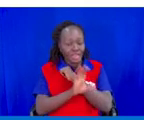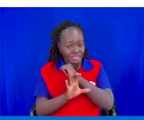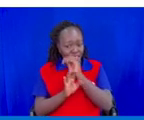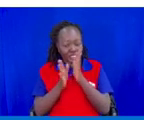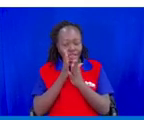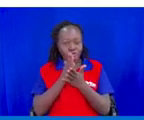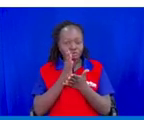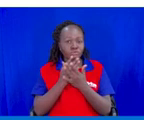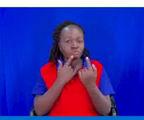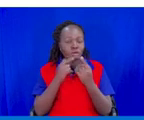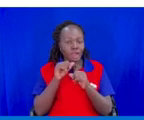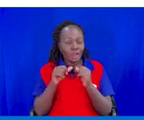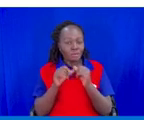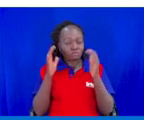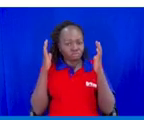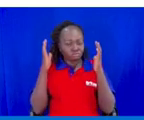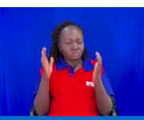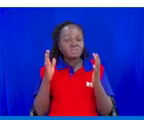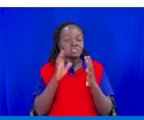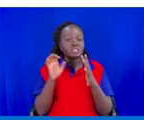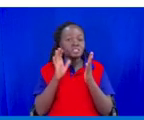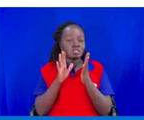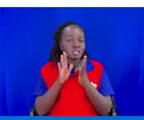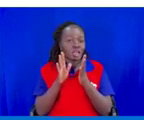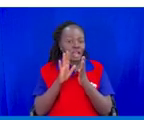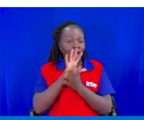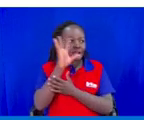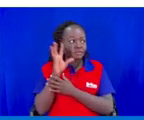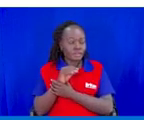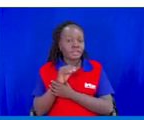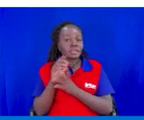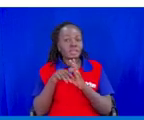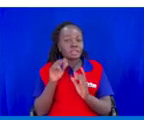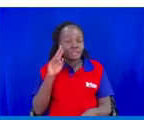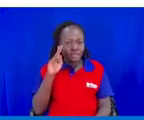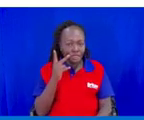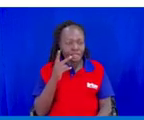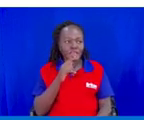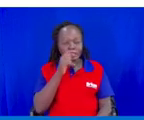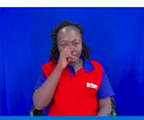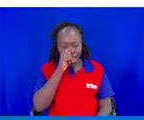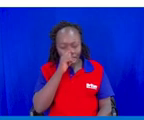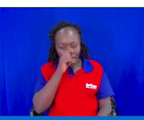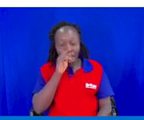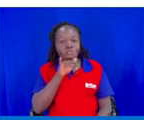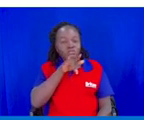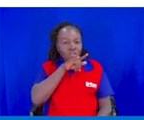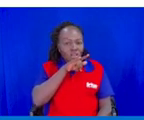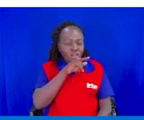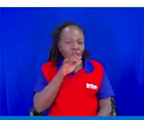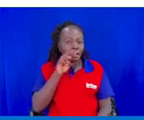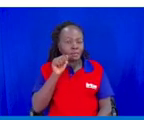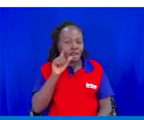of greater Eastern Africa, in Kenya, Tanzania, Uganda, Malawi,